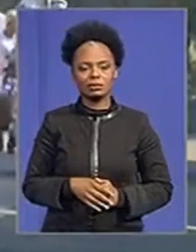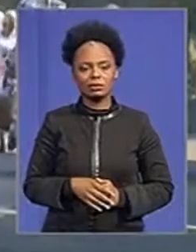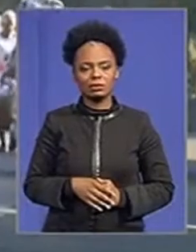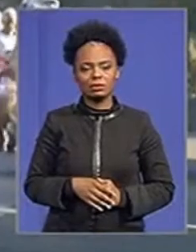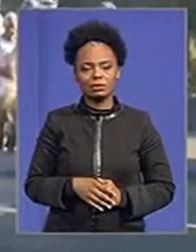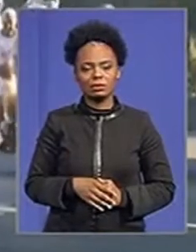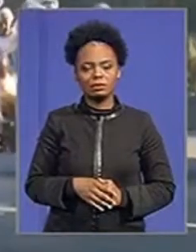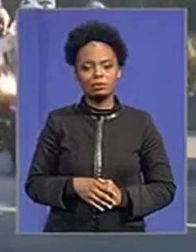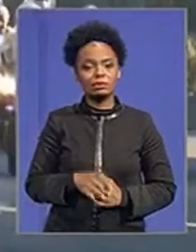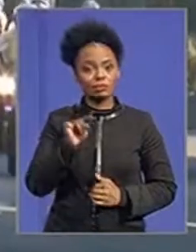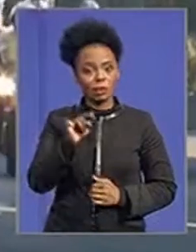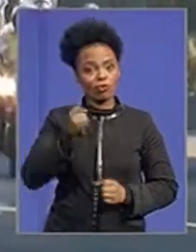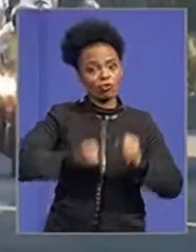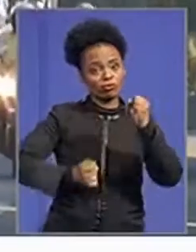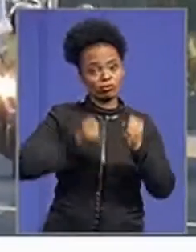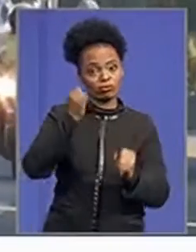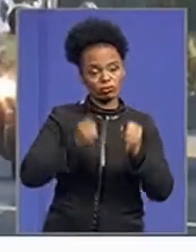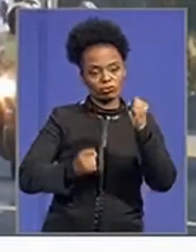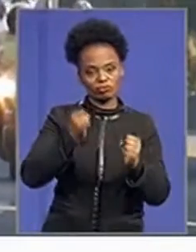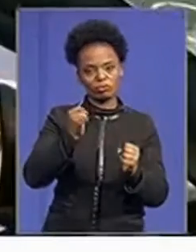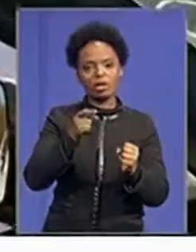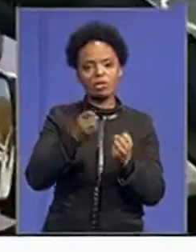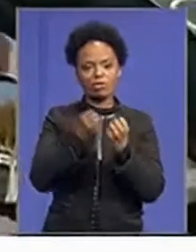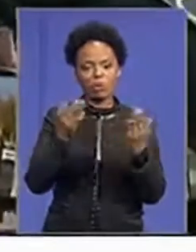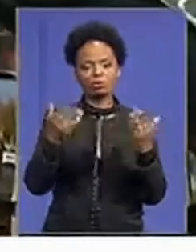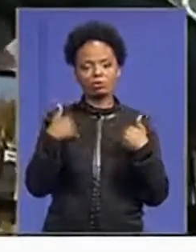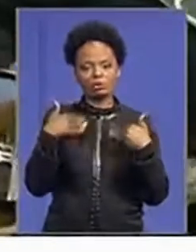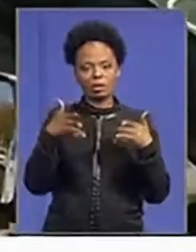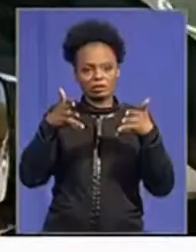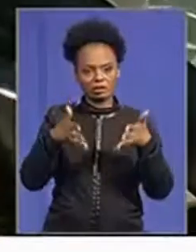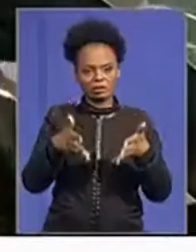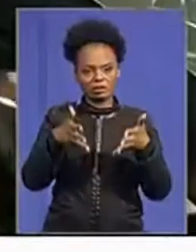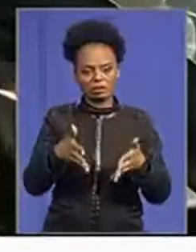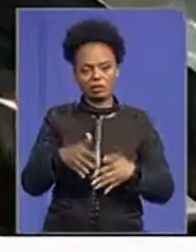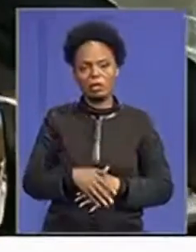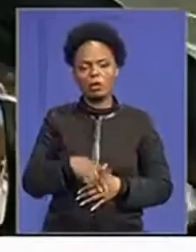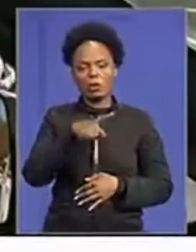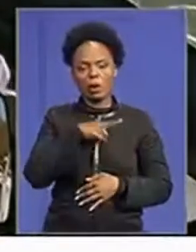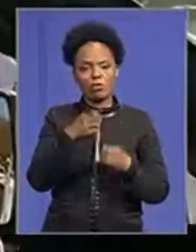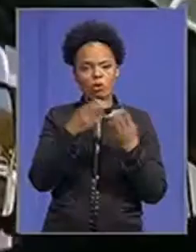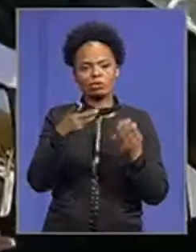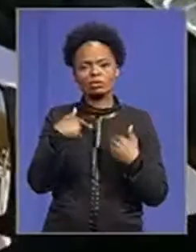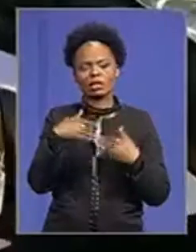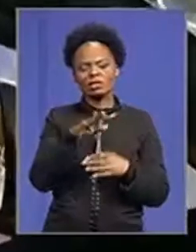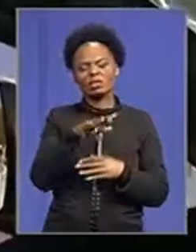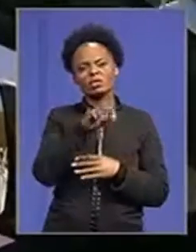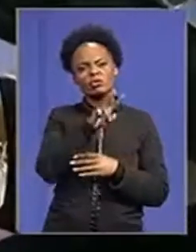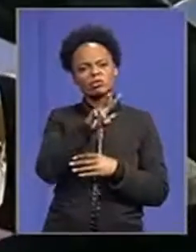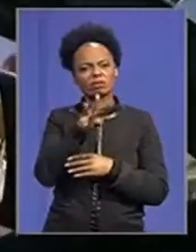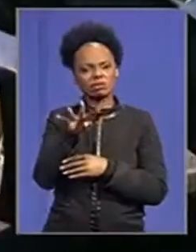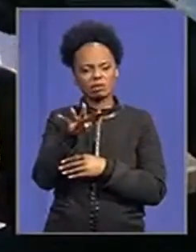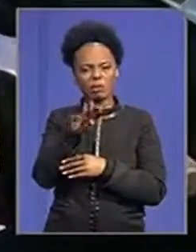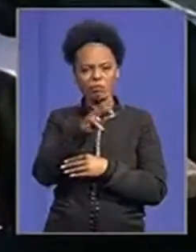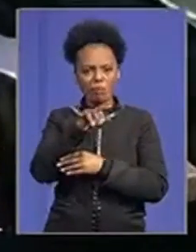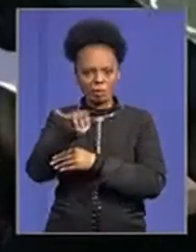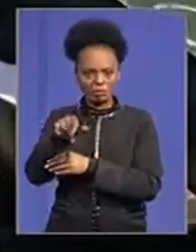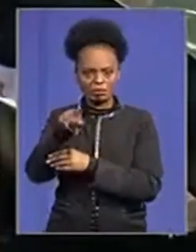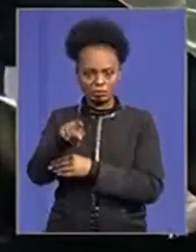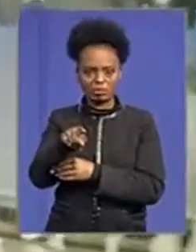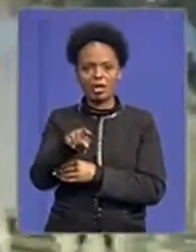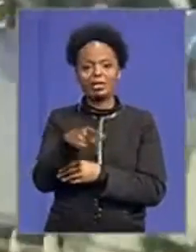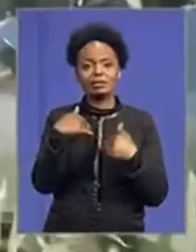Comrades Marathon e tsejwa ka lebelo mo batho ba bontshang botho ba bona e leng lebelo la mokoka leo ka tlwaelo le mathwang selemo le selemo pakeng tsa Pietermaritzburg le